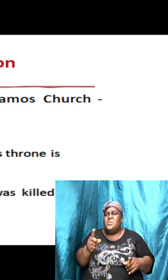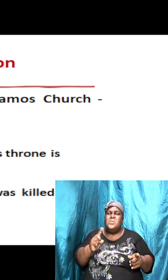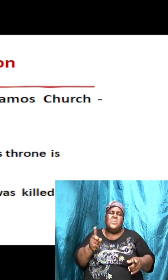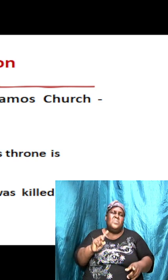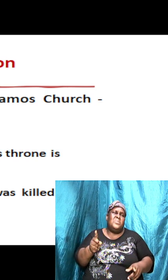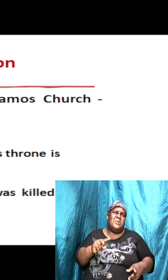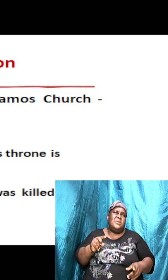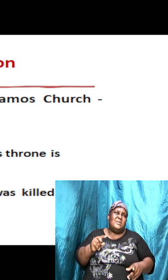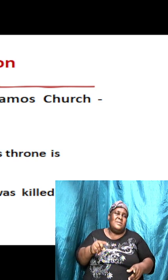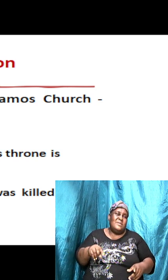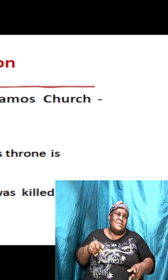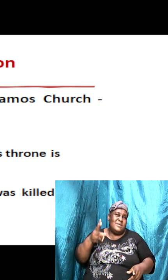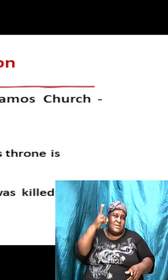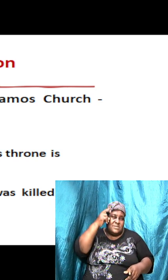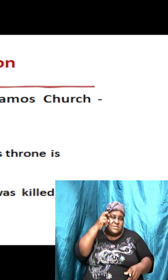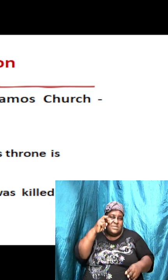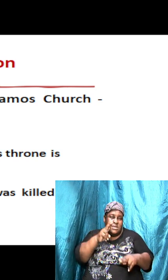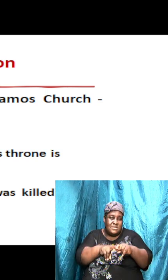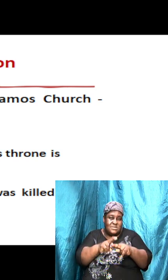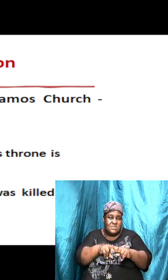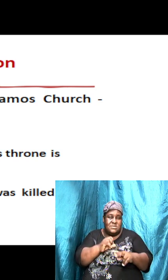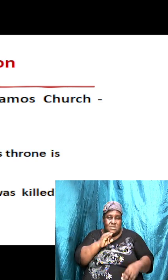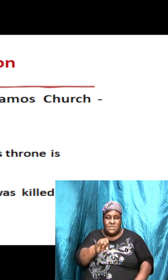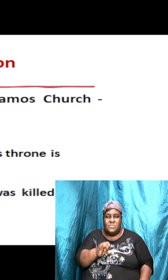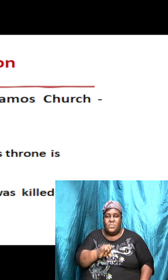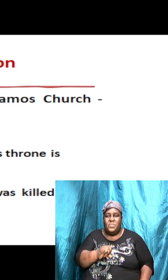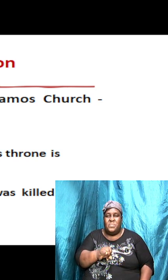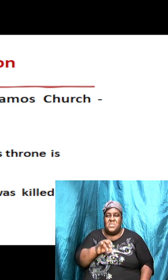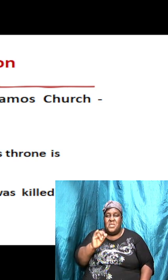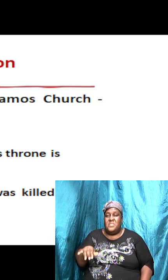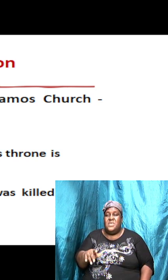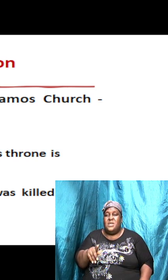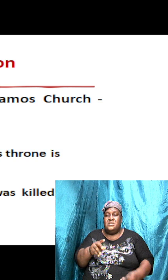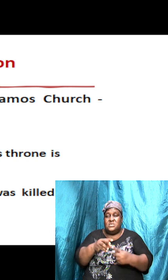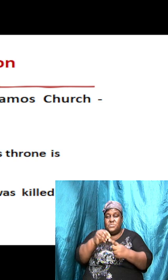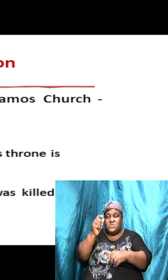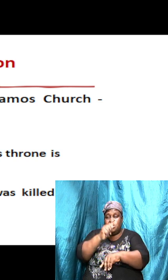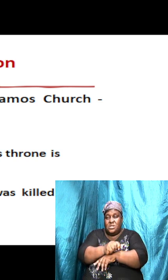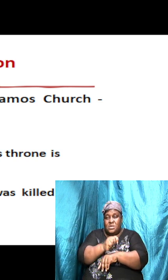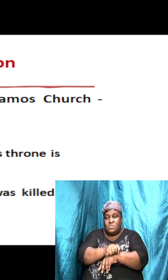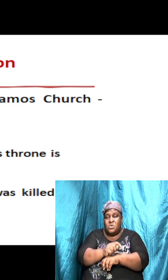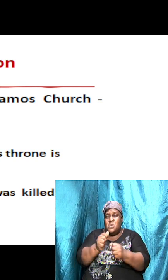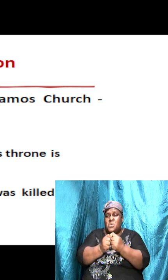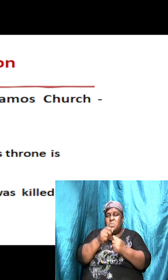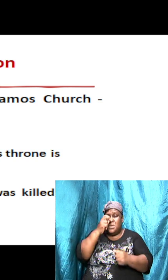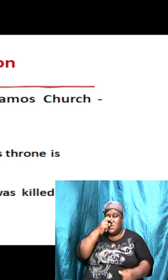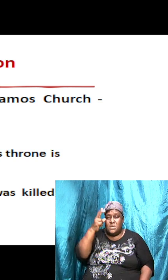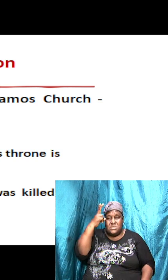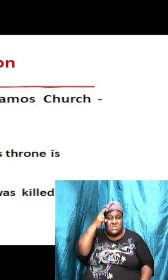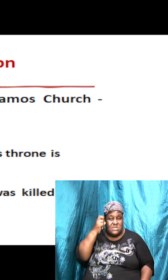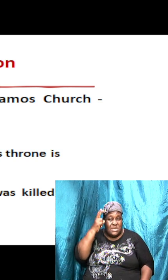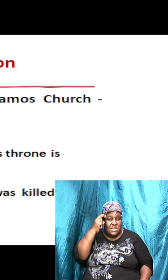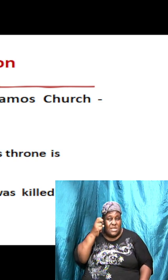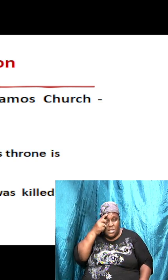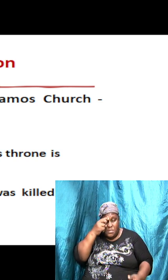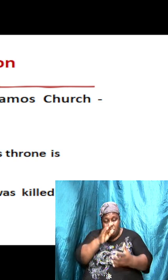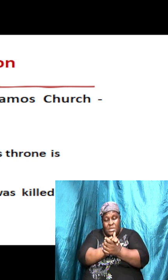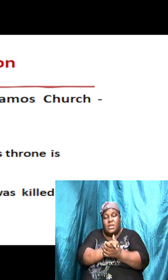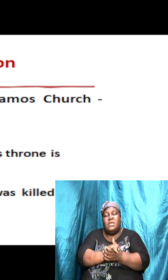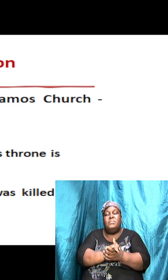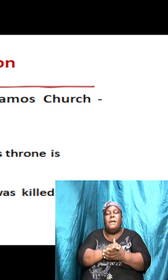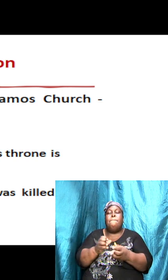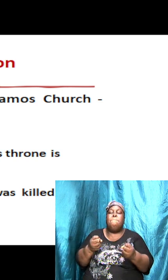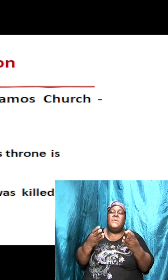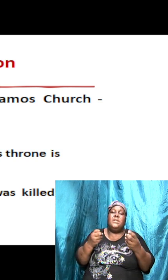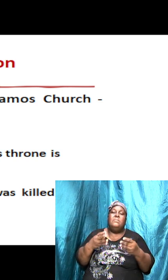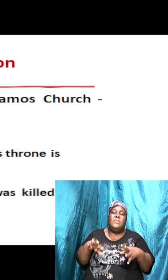Satan's throne is. And that particular temple with the serpent is believed by many scholars to